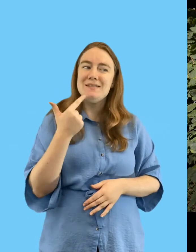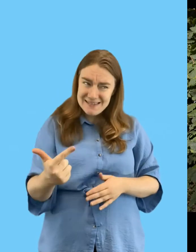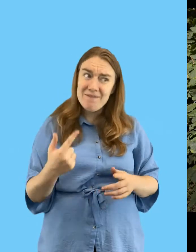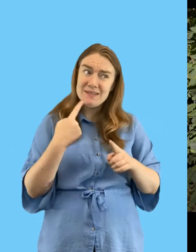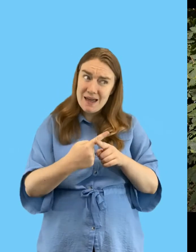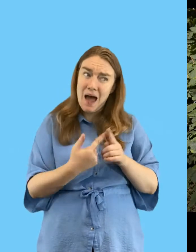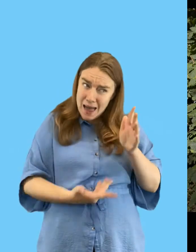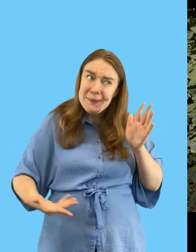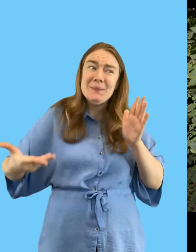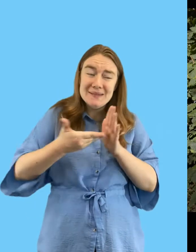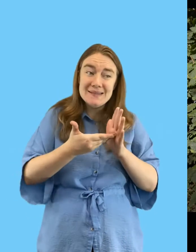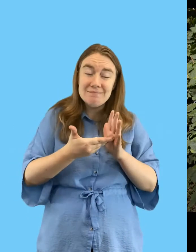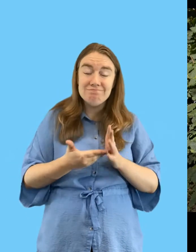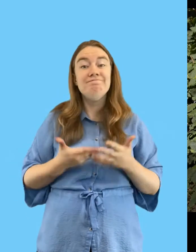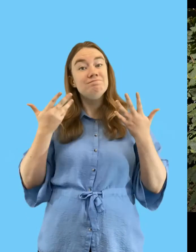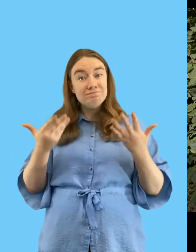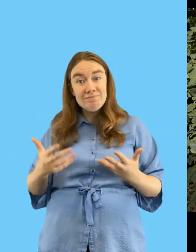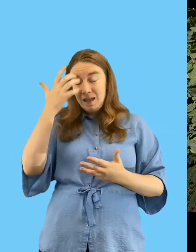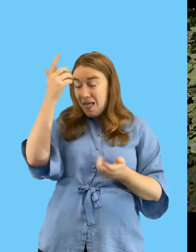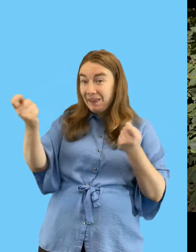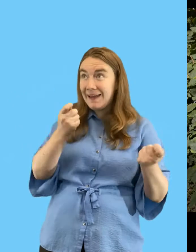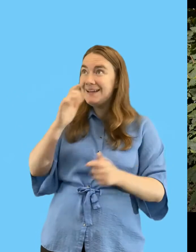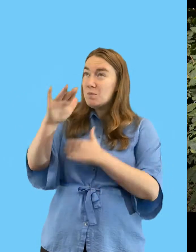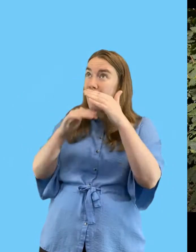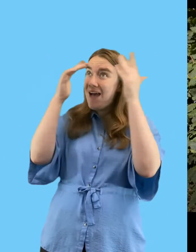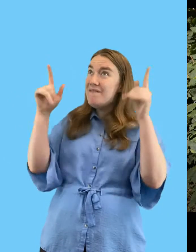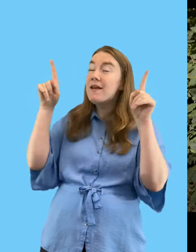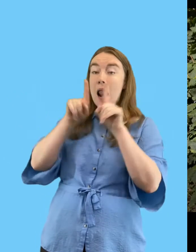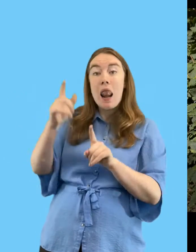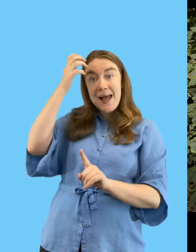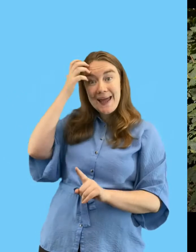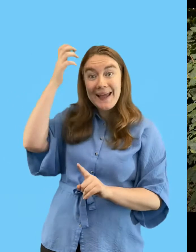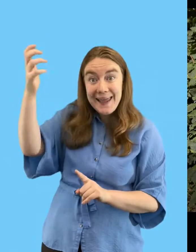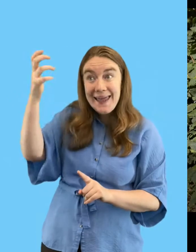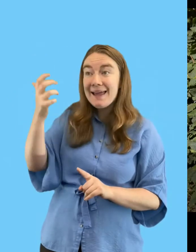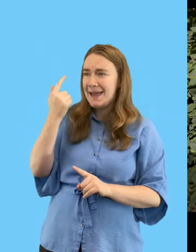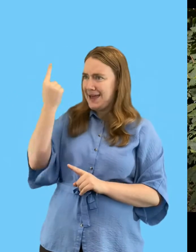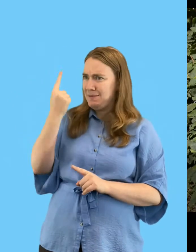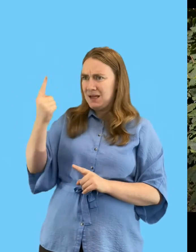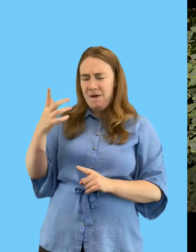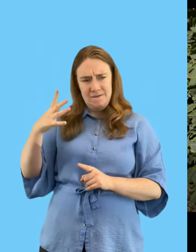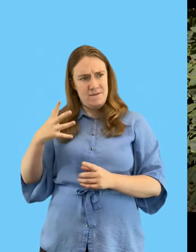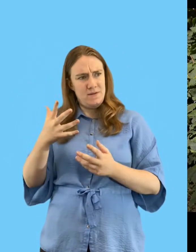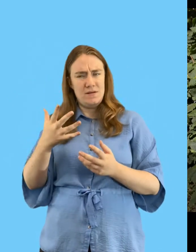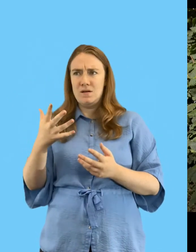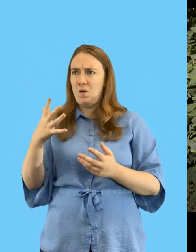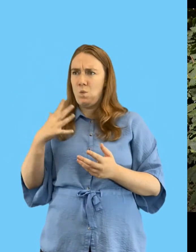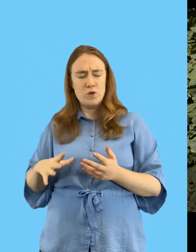times. Therefore, the kingdom of heaven is like a king who wanted to settle accounts with his